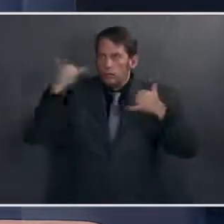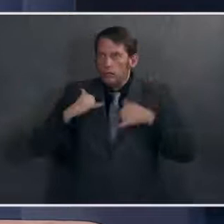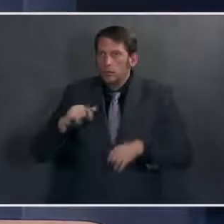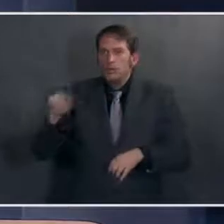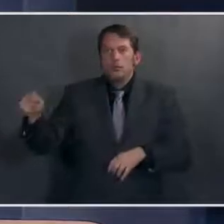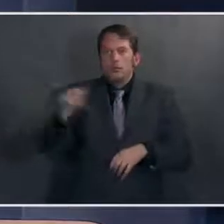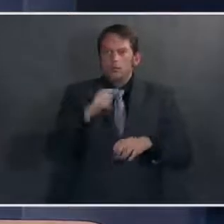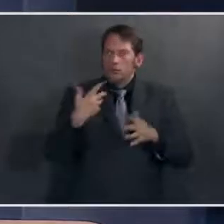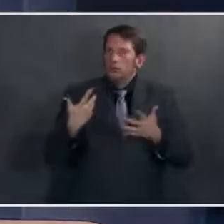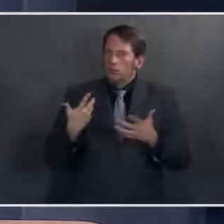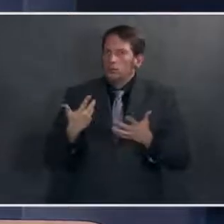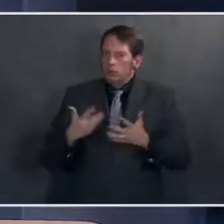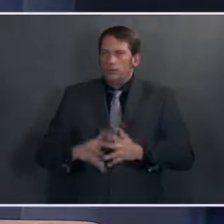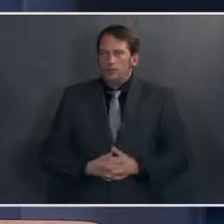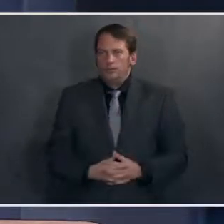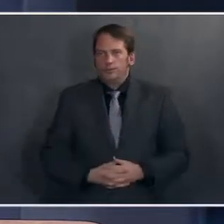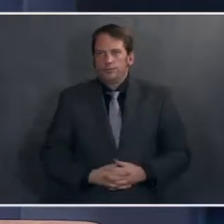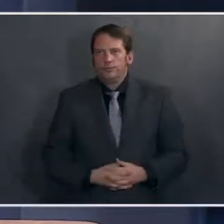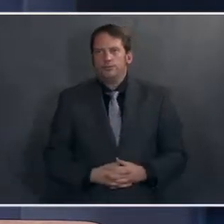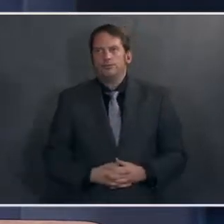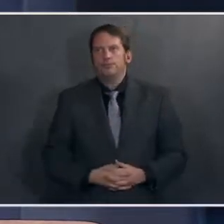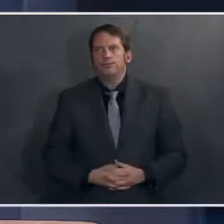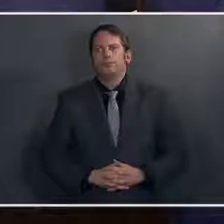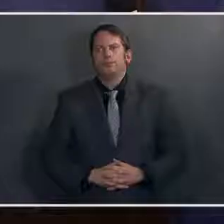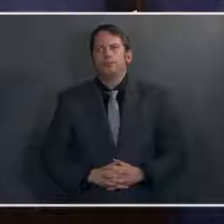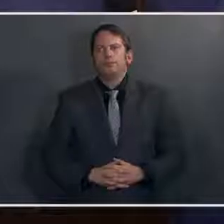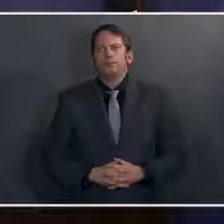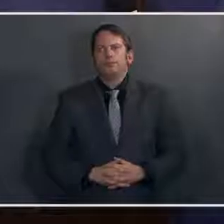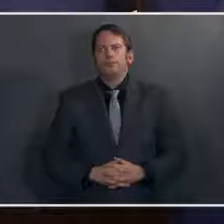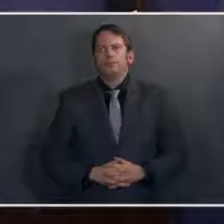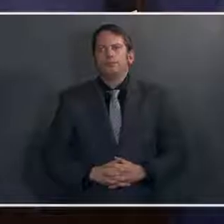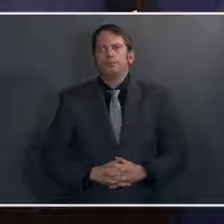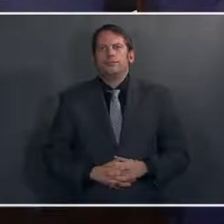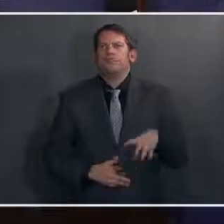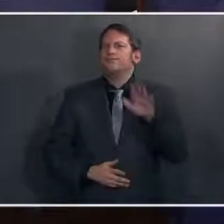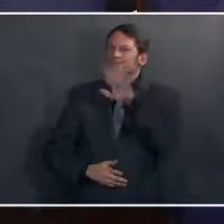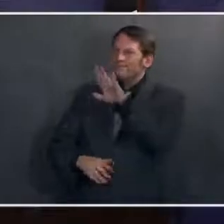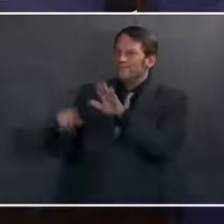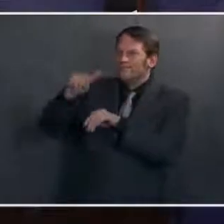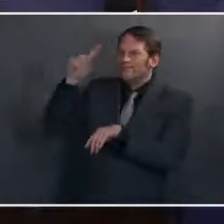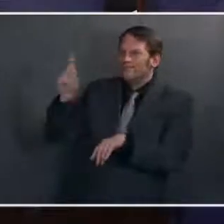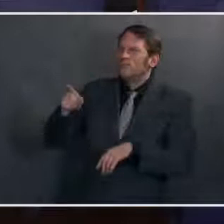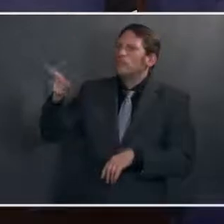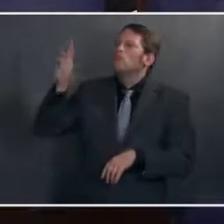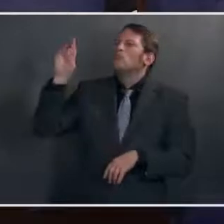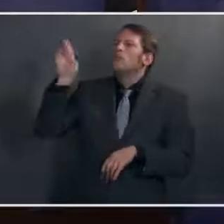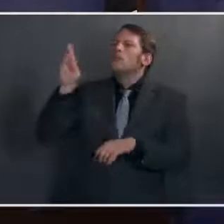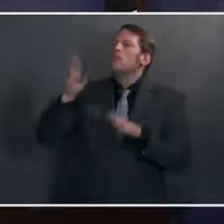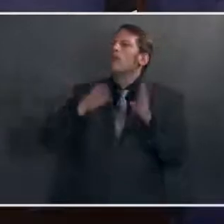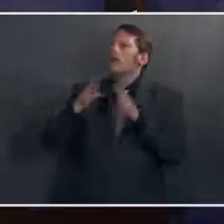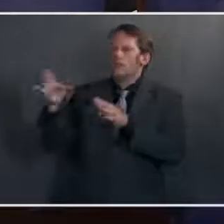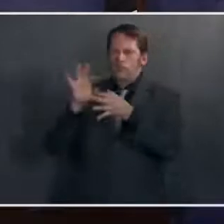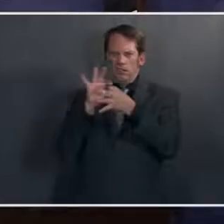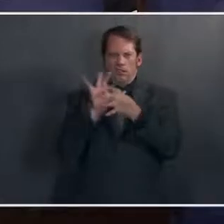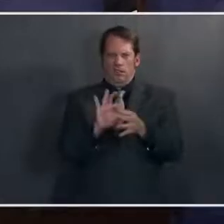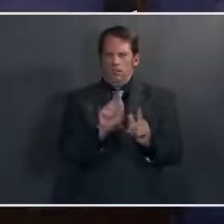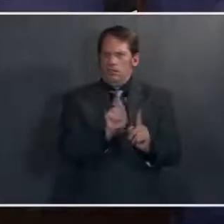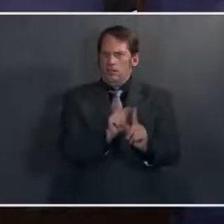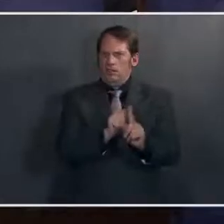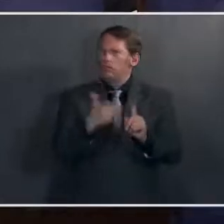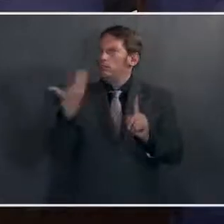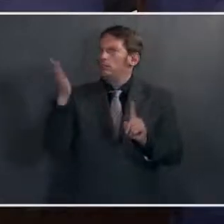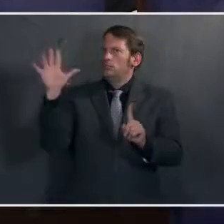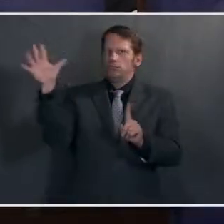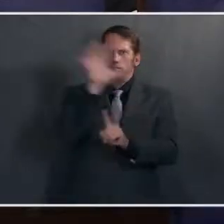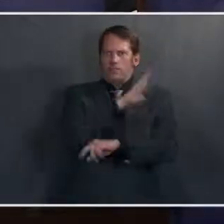Thanks, Jen. The Republican plan matches you guys up on the national vaccine top line and also the testing top line, but you ticked through some pretty